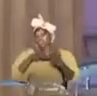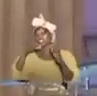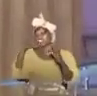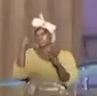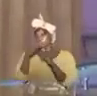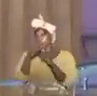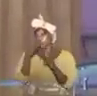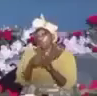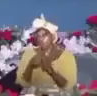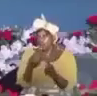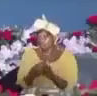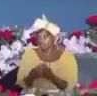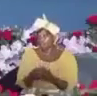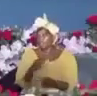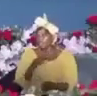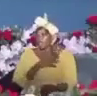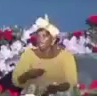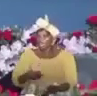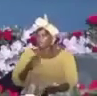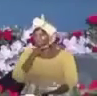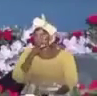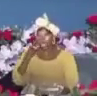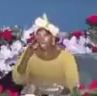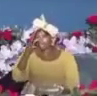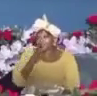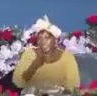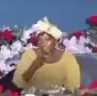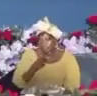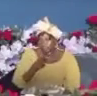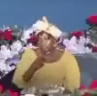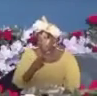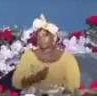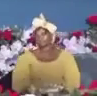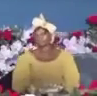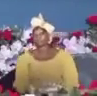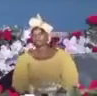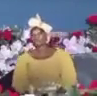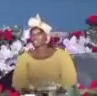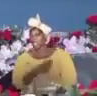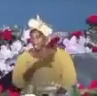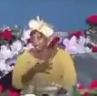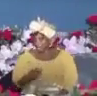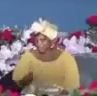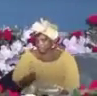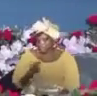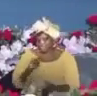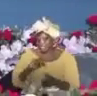Extends to other spiritual exercises, fasting, and so on and so forth. And then,